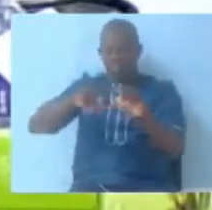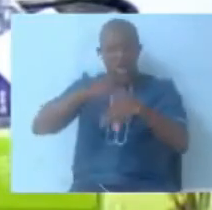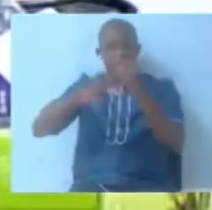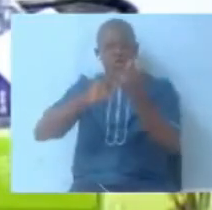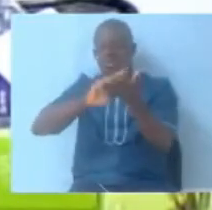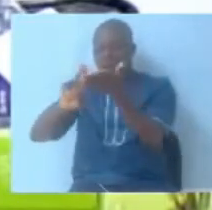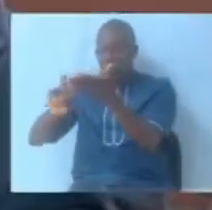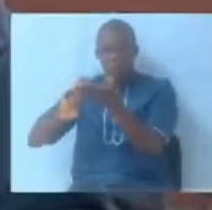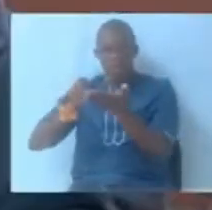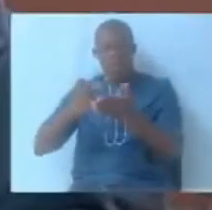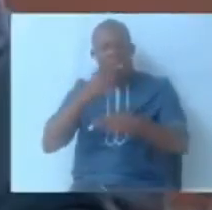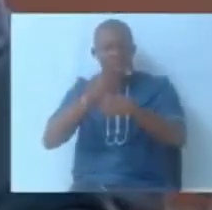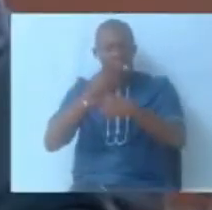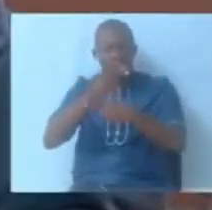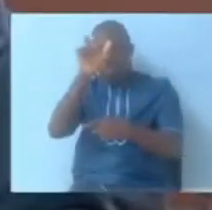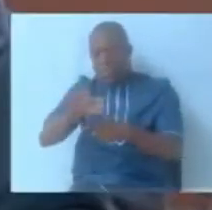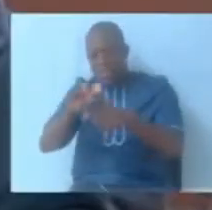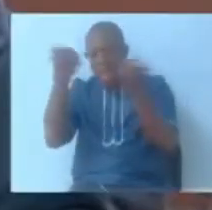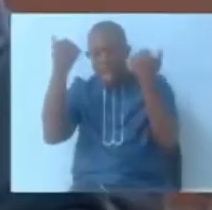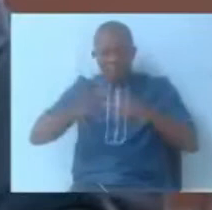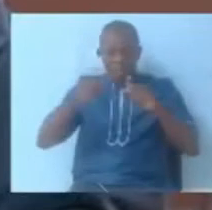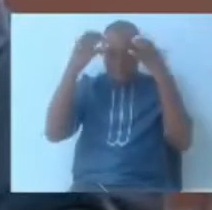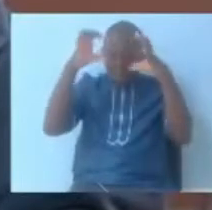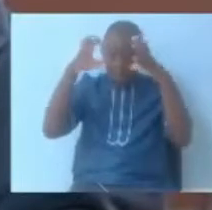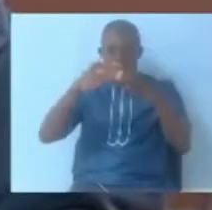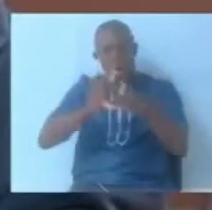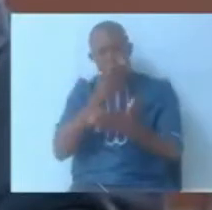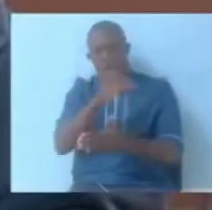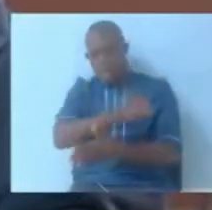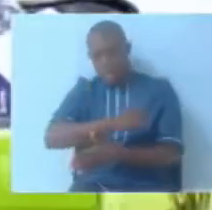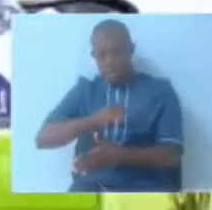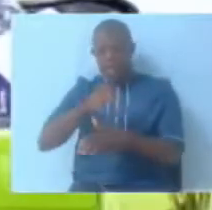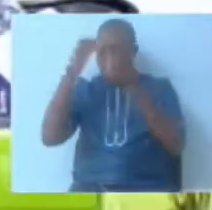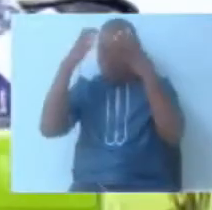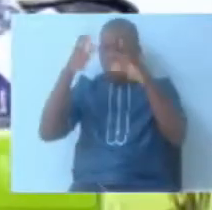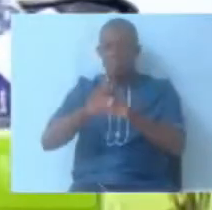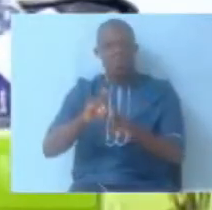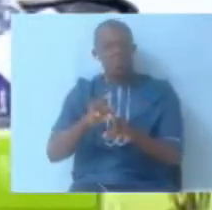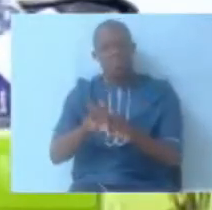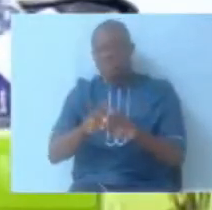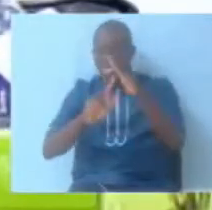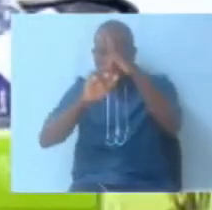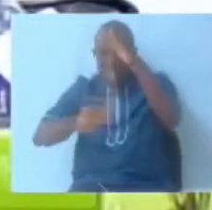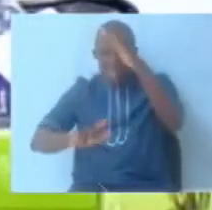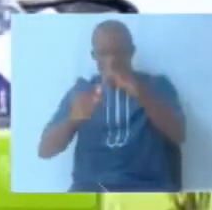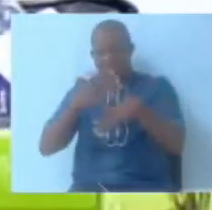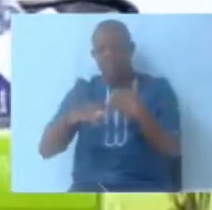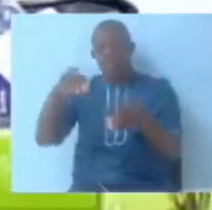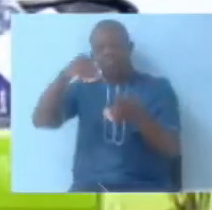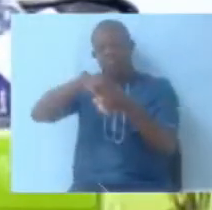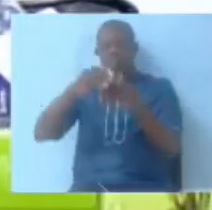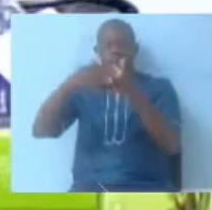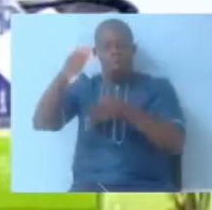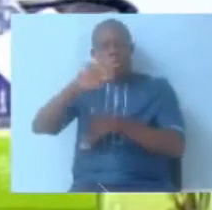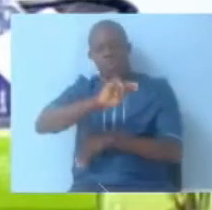cases. Watembo ko flodula to tumo kunton konyin ala ma kangdo yata bakele kolu to men keta o kruya